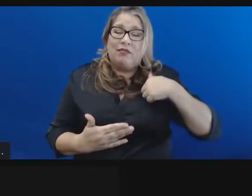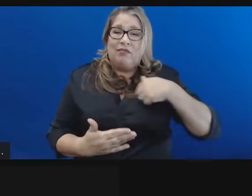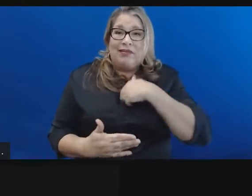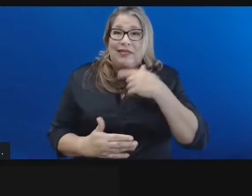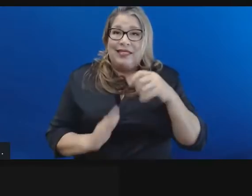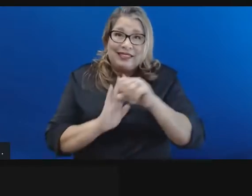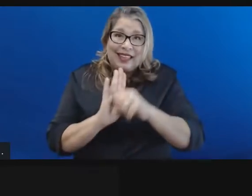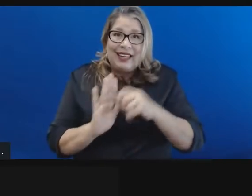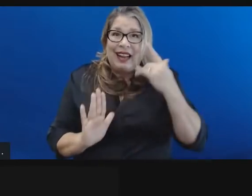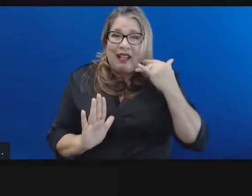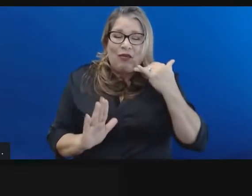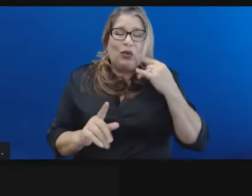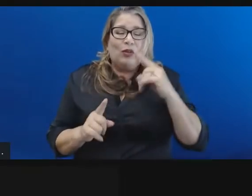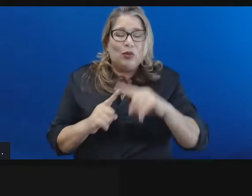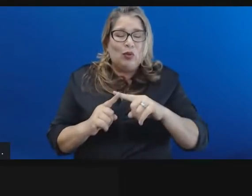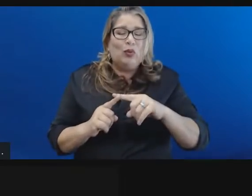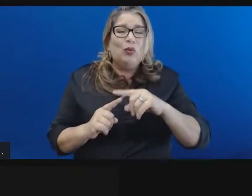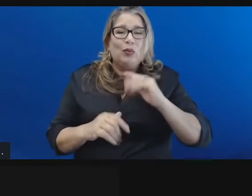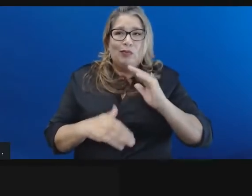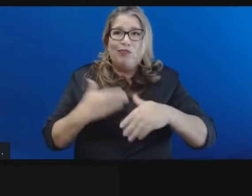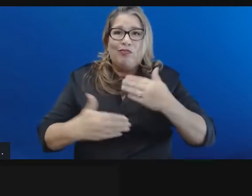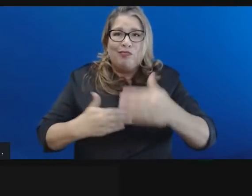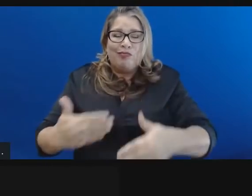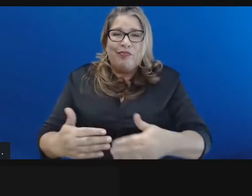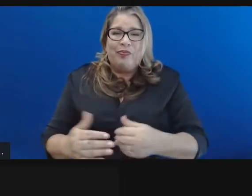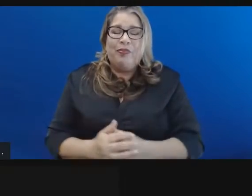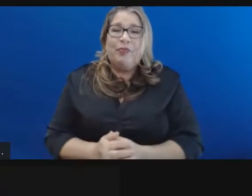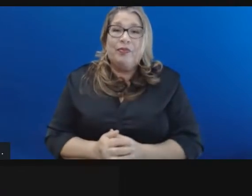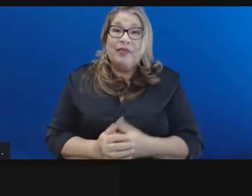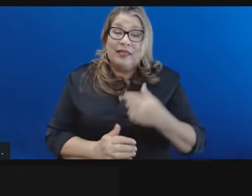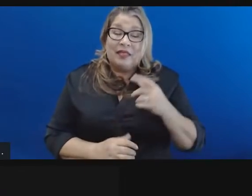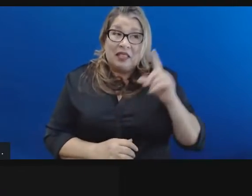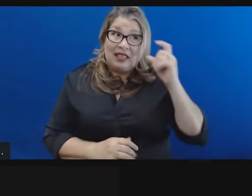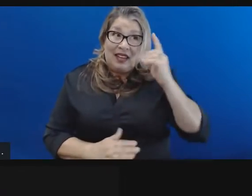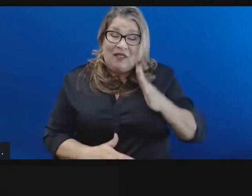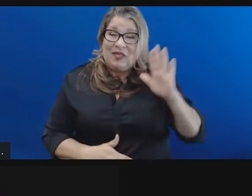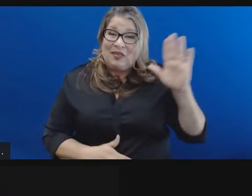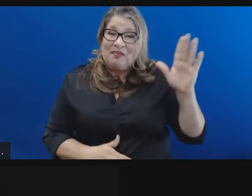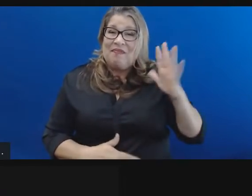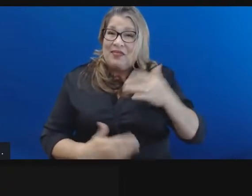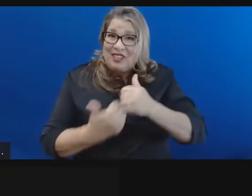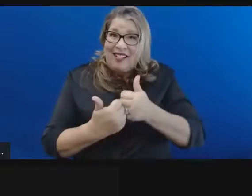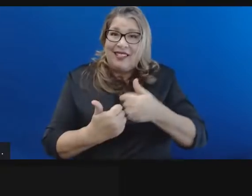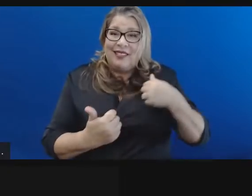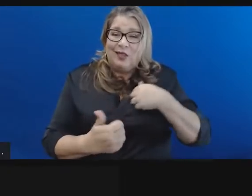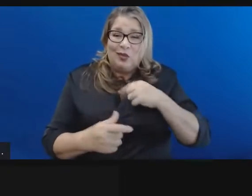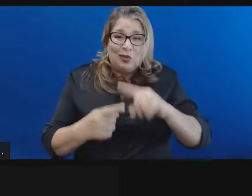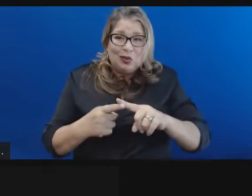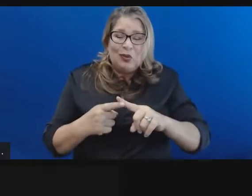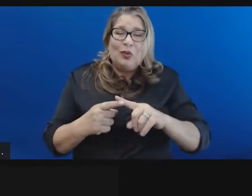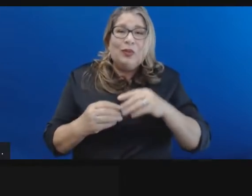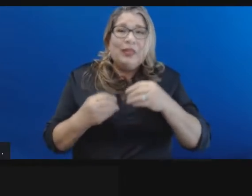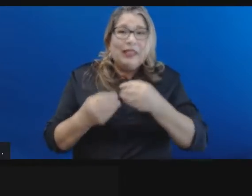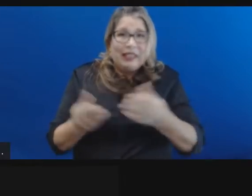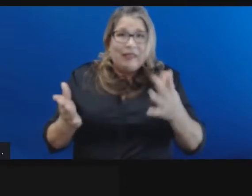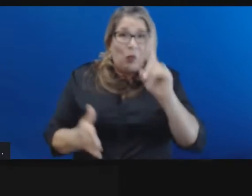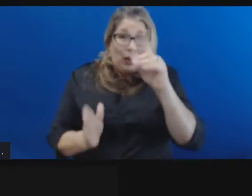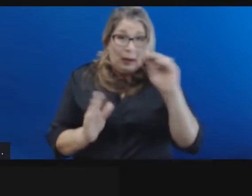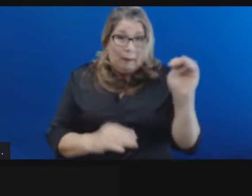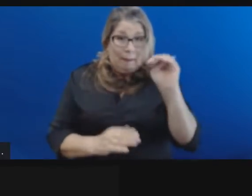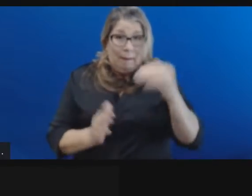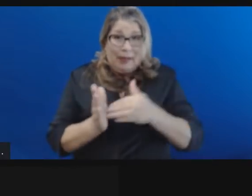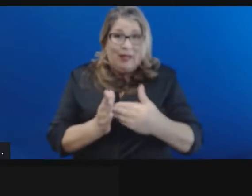the last 10 days, given the governor's challenge to focus on 1 million more vaccines by this